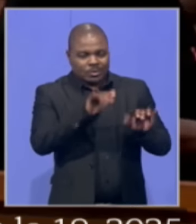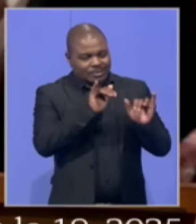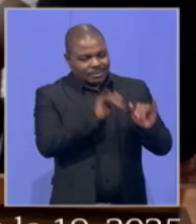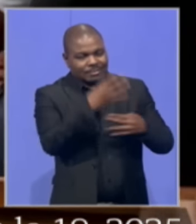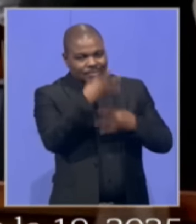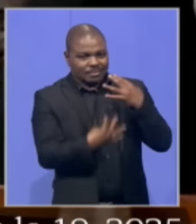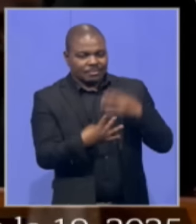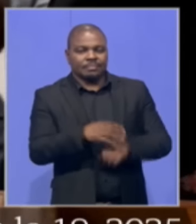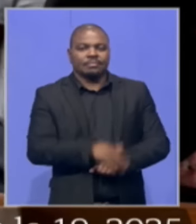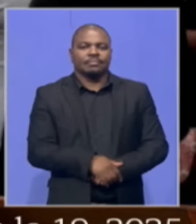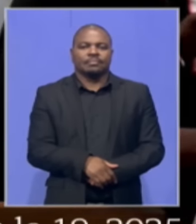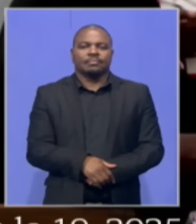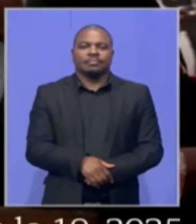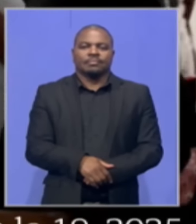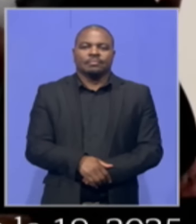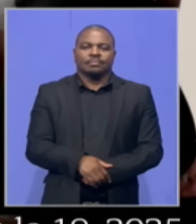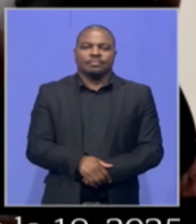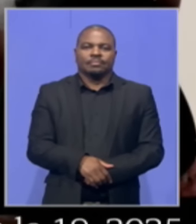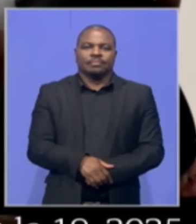modimolole.